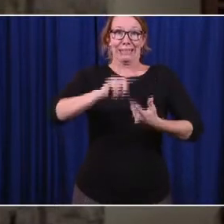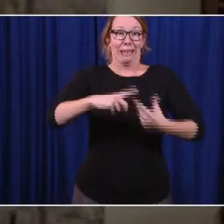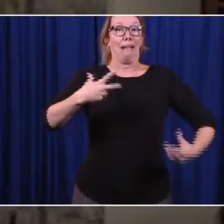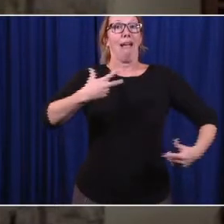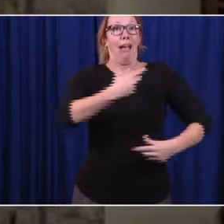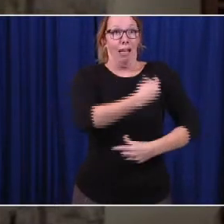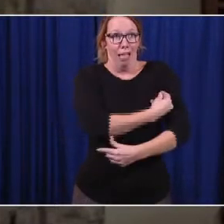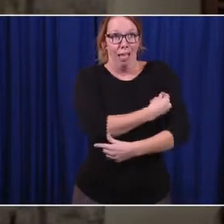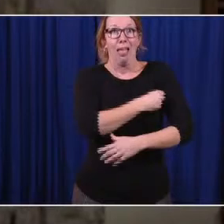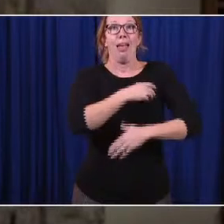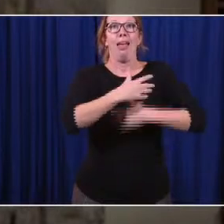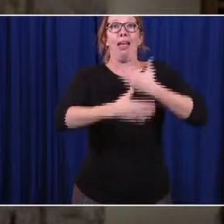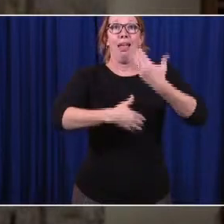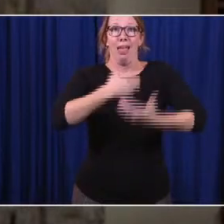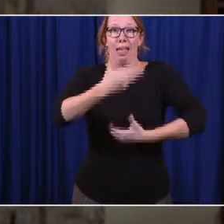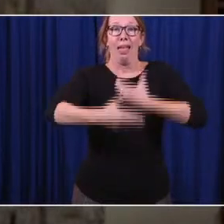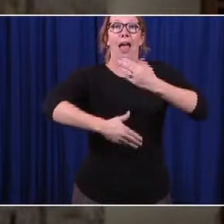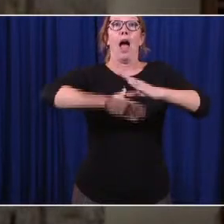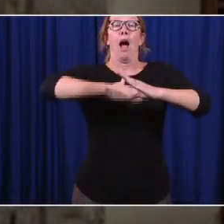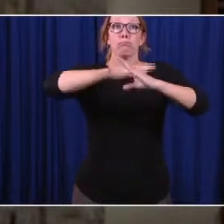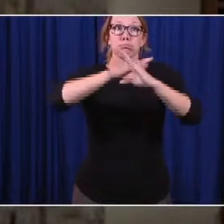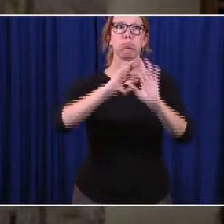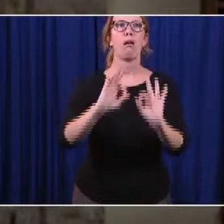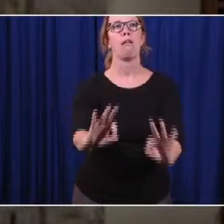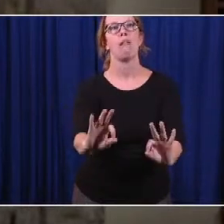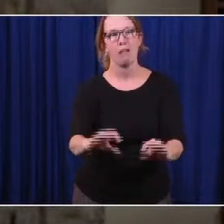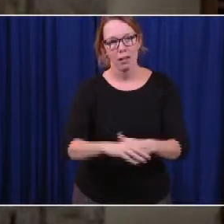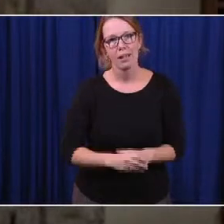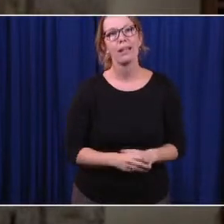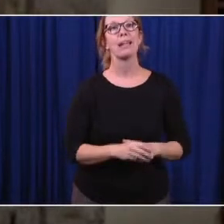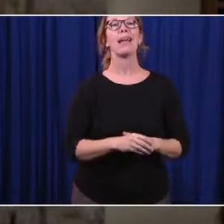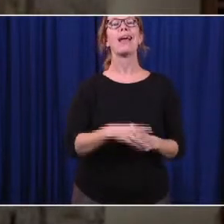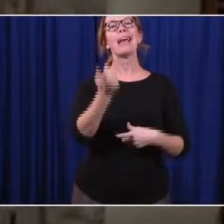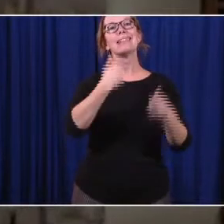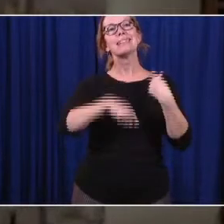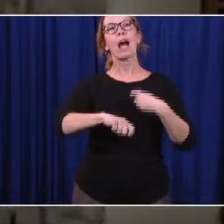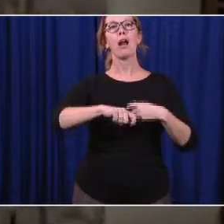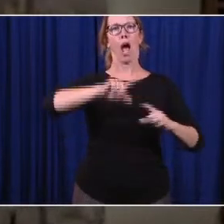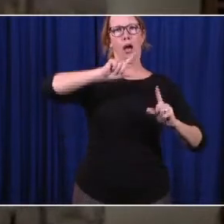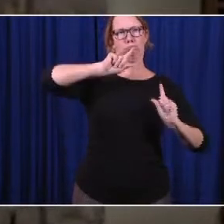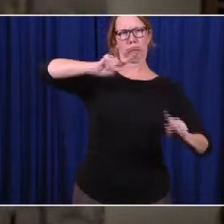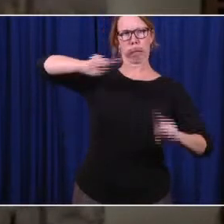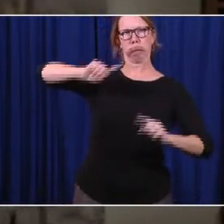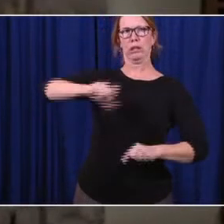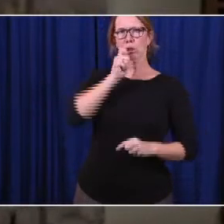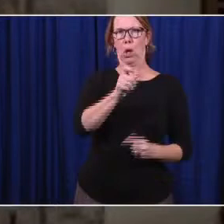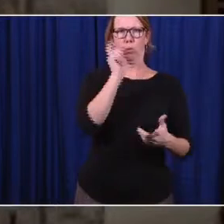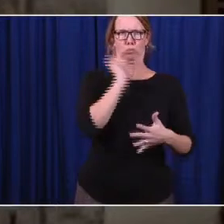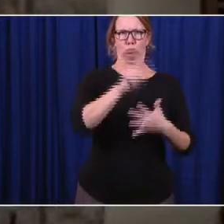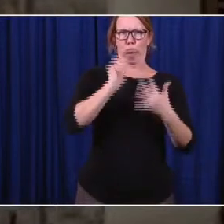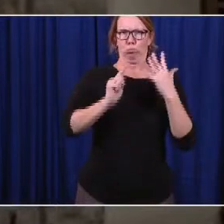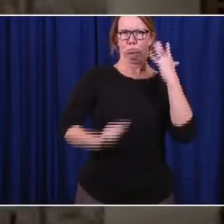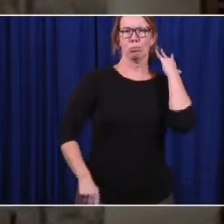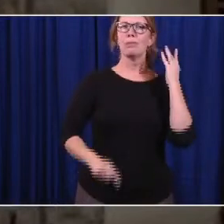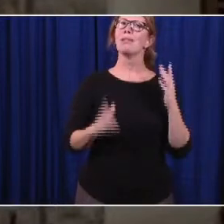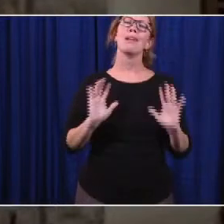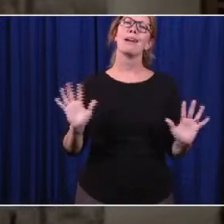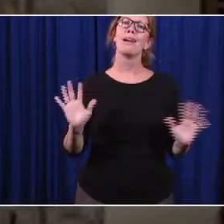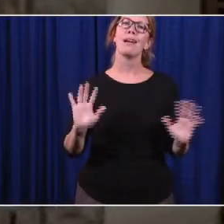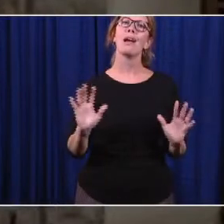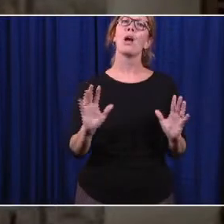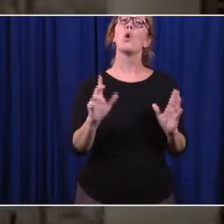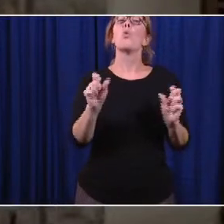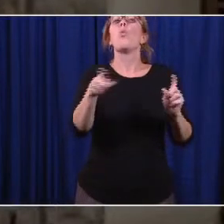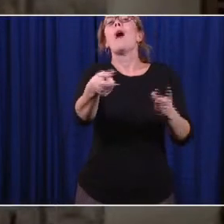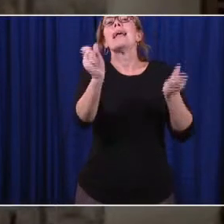just think, instead of me listing all the things people shouldn't do, I just think it's more of let's be creative and figure out the things we can